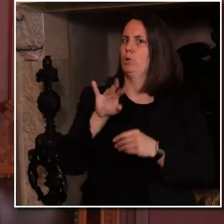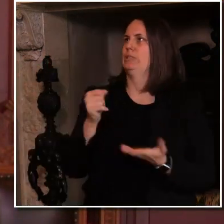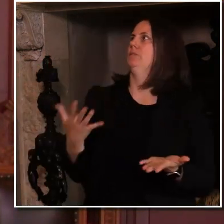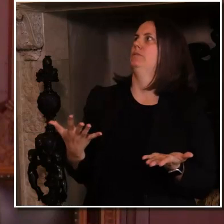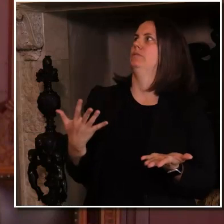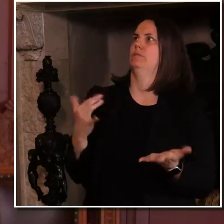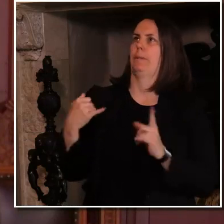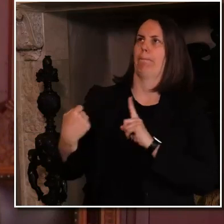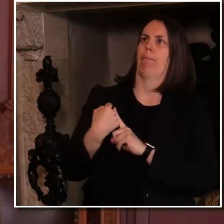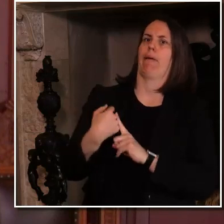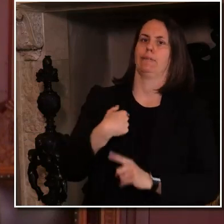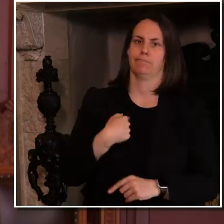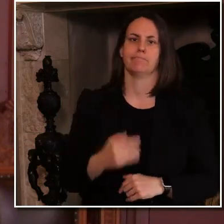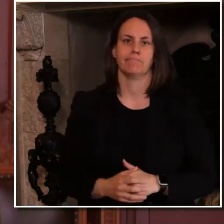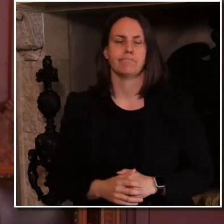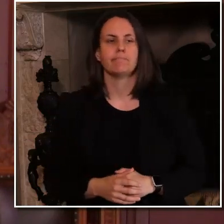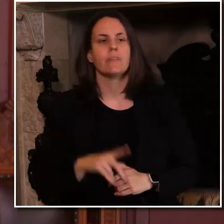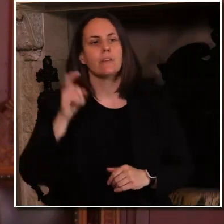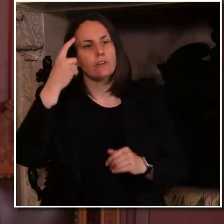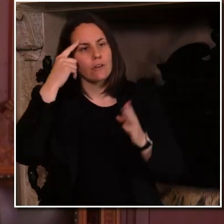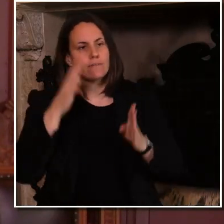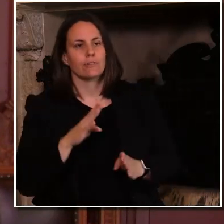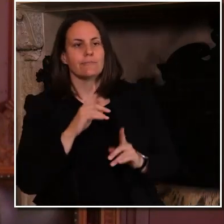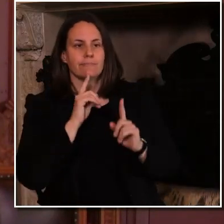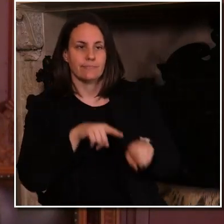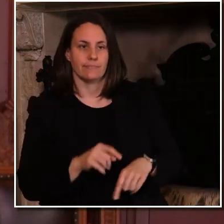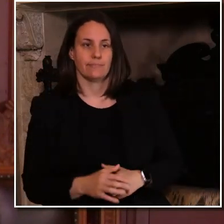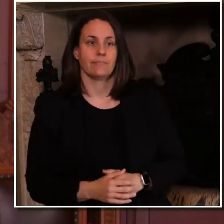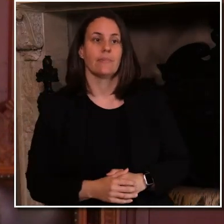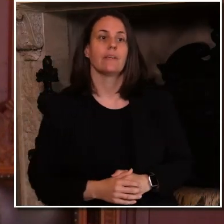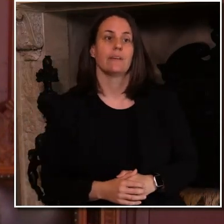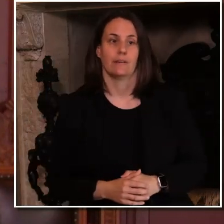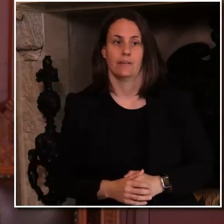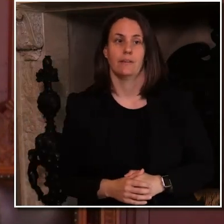answer the same way. It's not productive. And